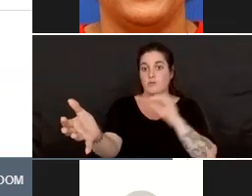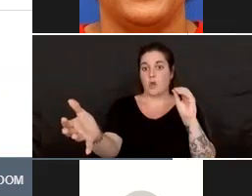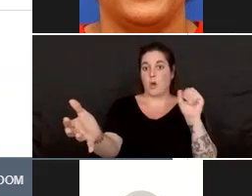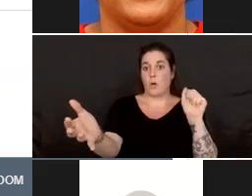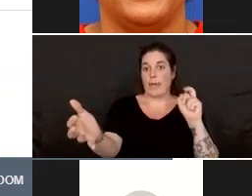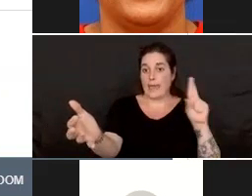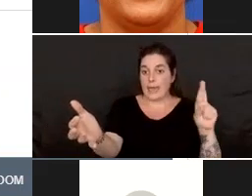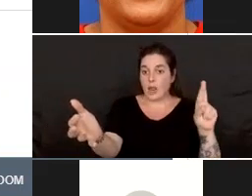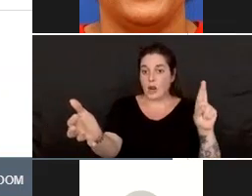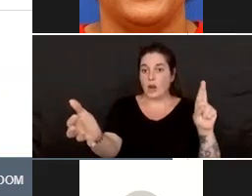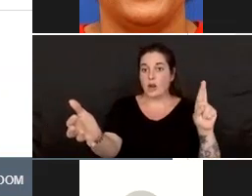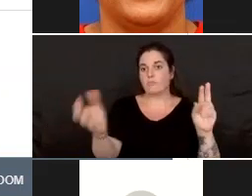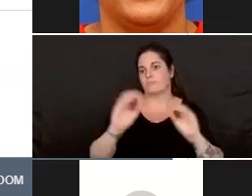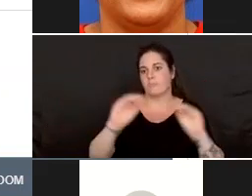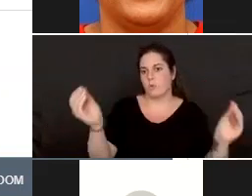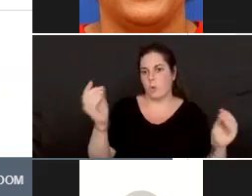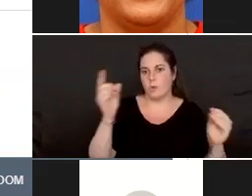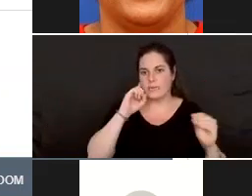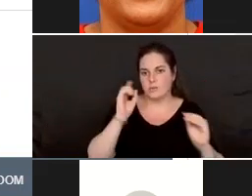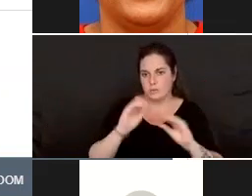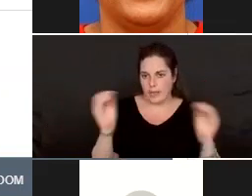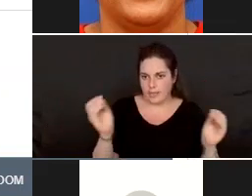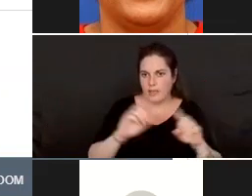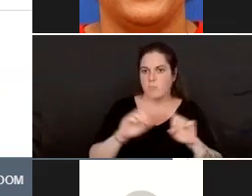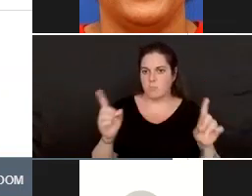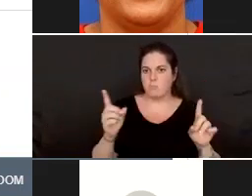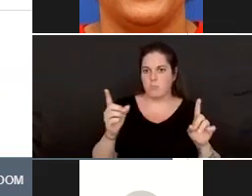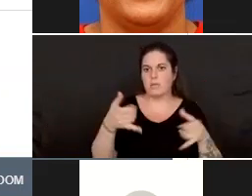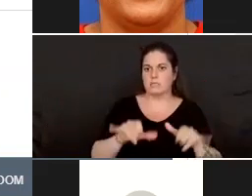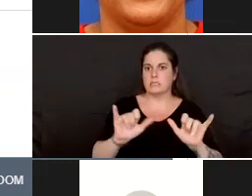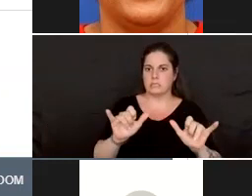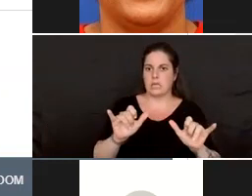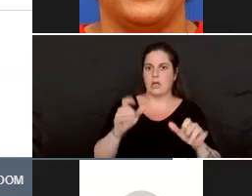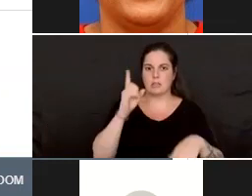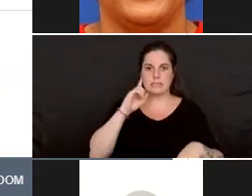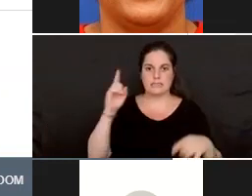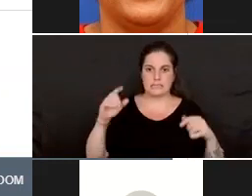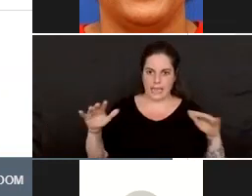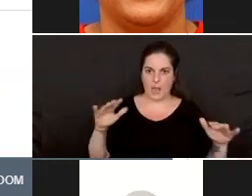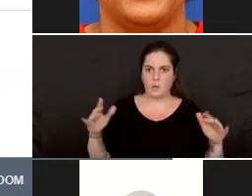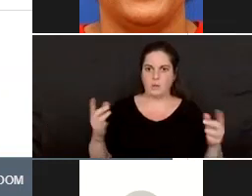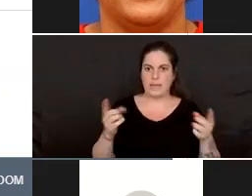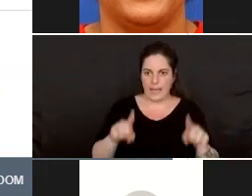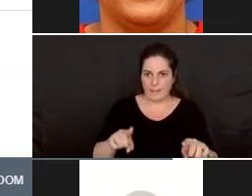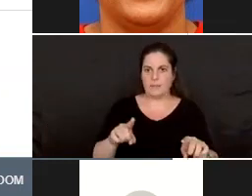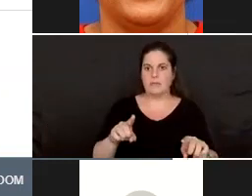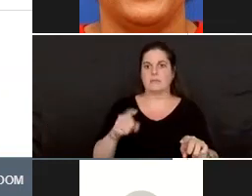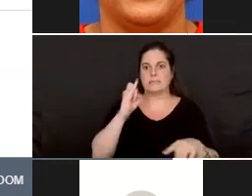are off. Nobody's going to hear anything, because sound waves have to have a medium to propagate.